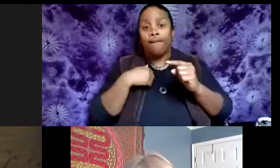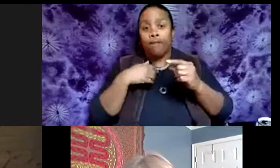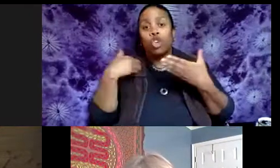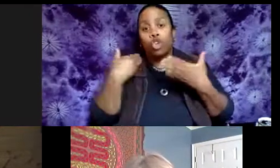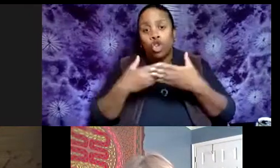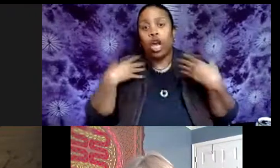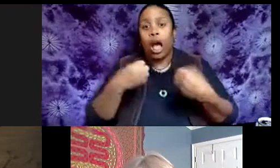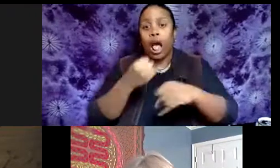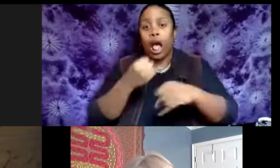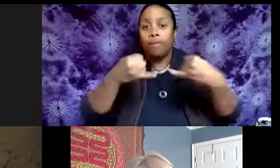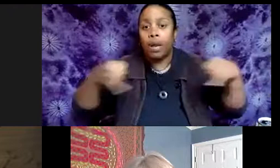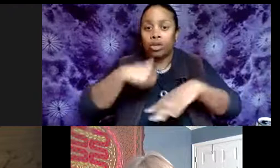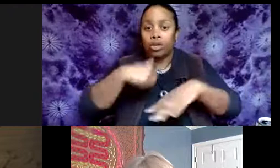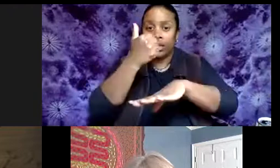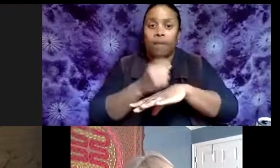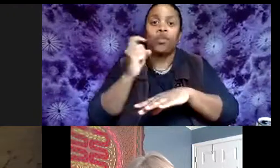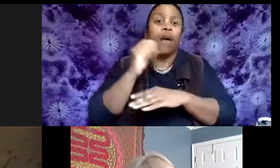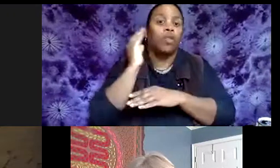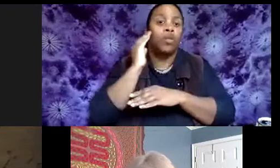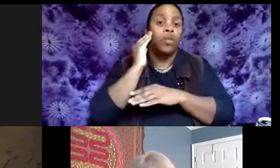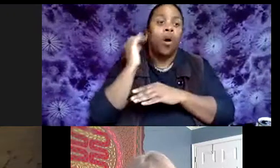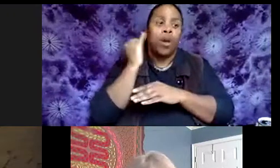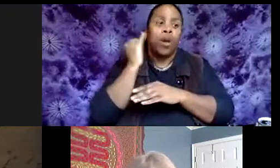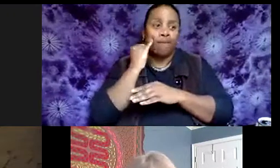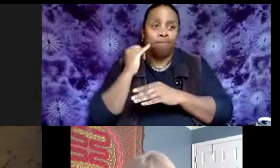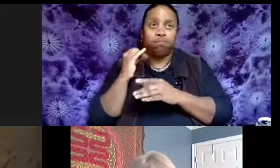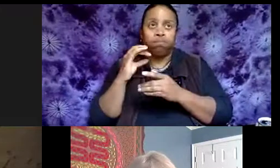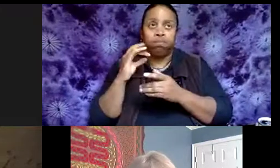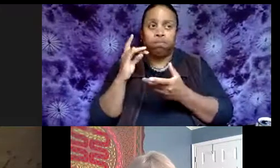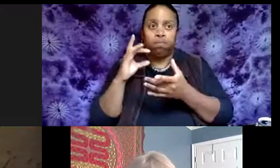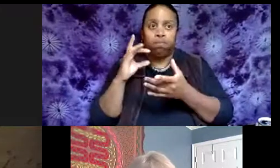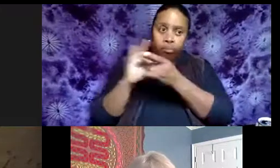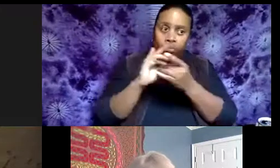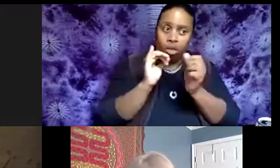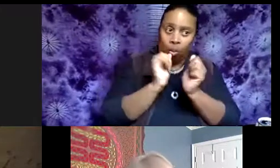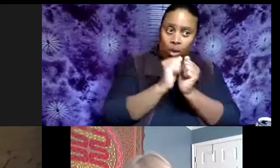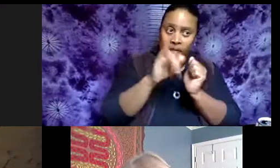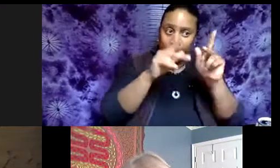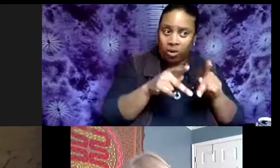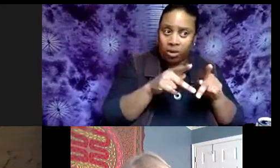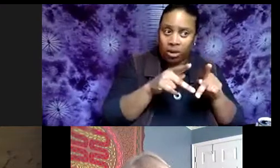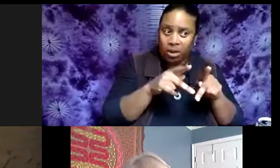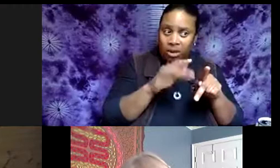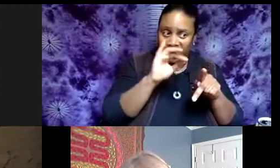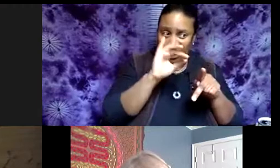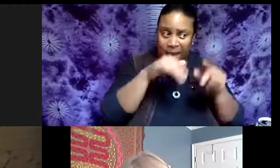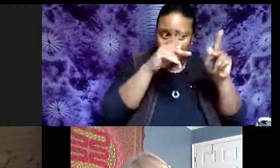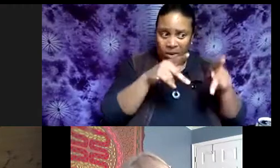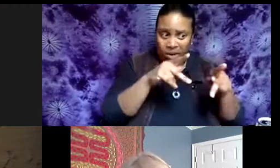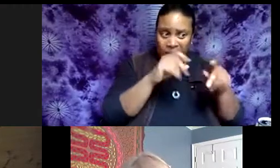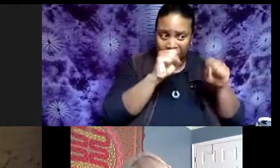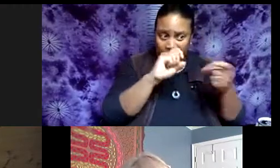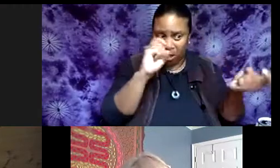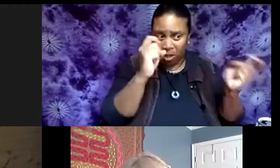boundaries, you have to also know whether engaging in that relationship and whether, whether that person is capable of change, by just giving them